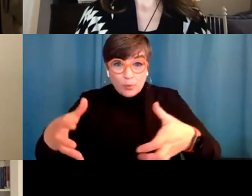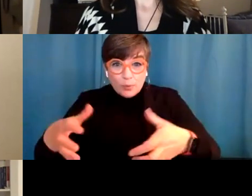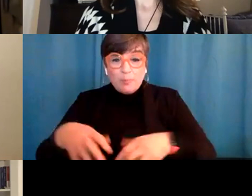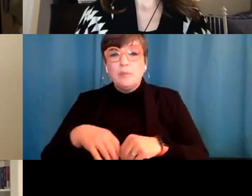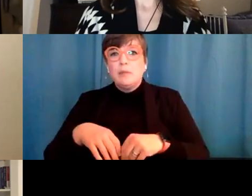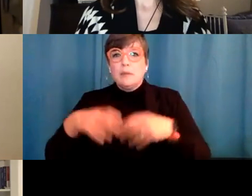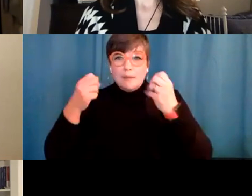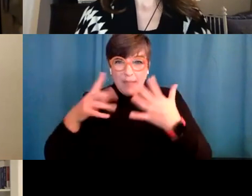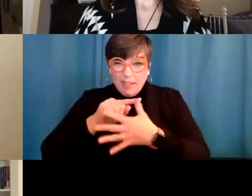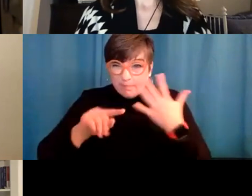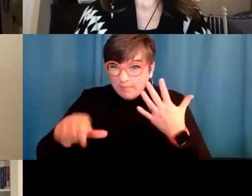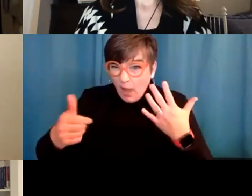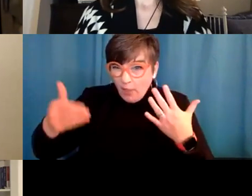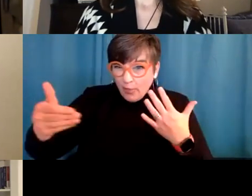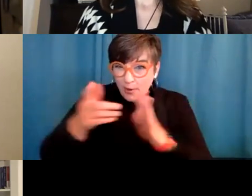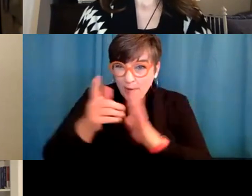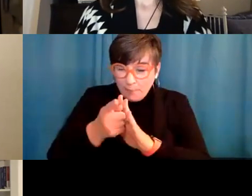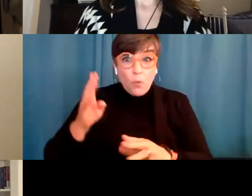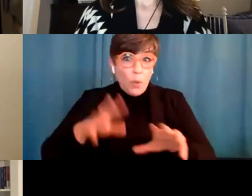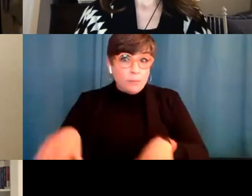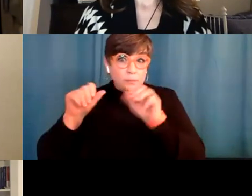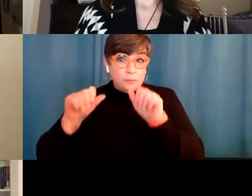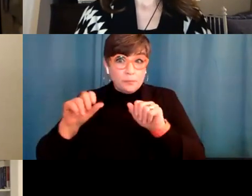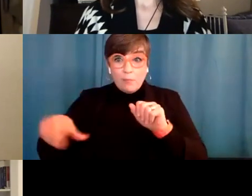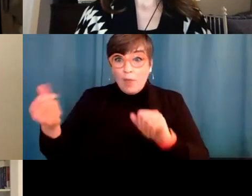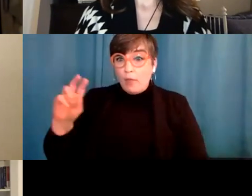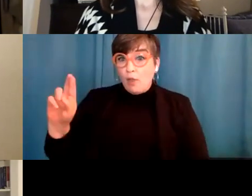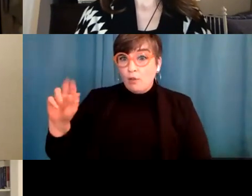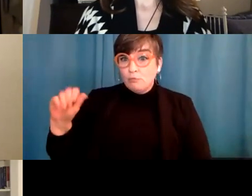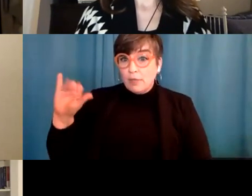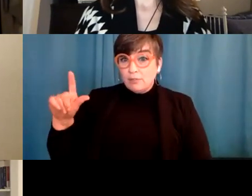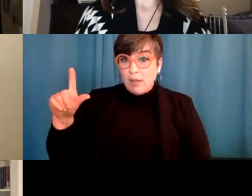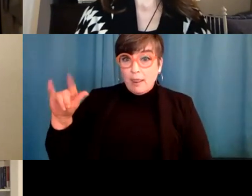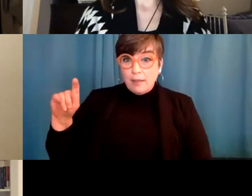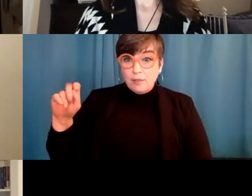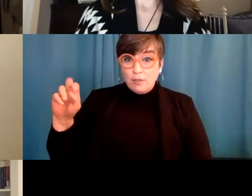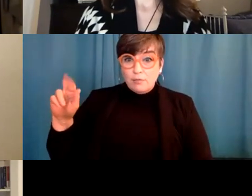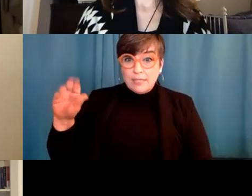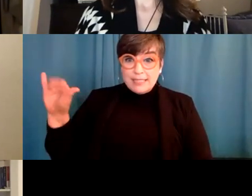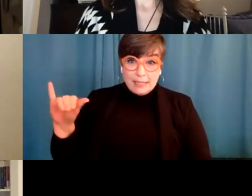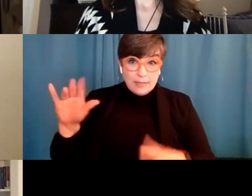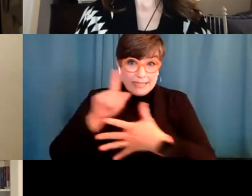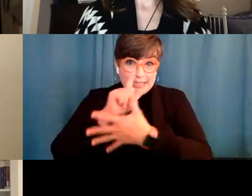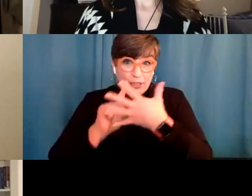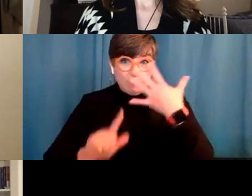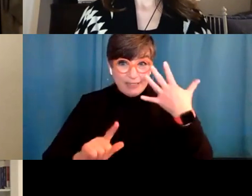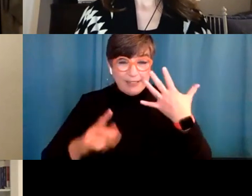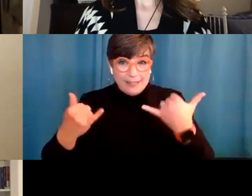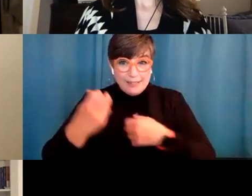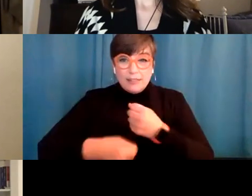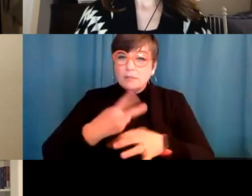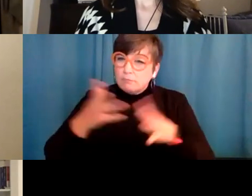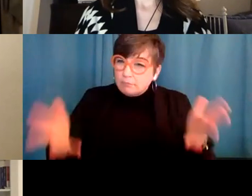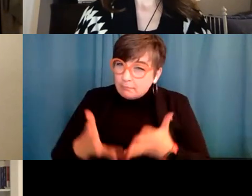campus. We will also be running another racial literacy series this year. And so I would just encourage all of you to continue to